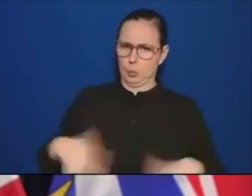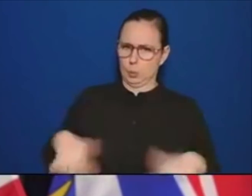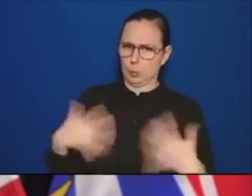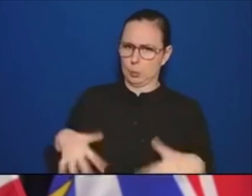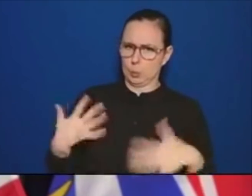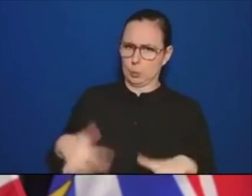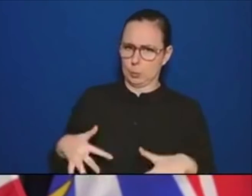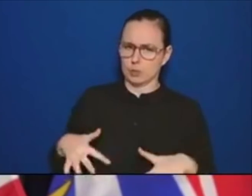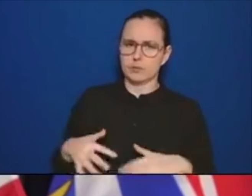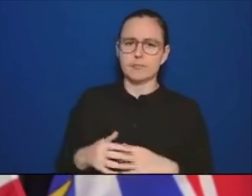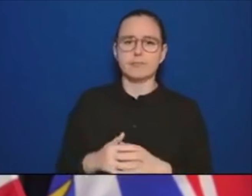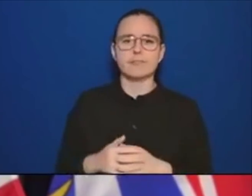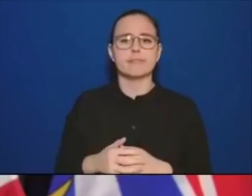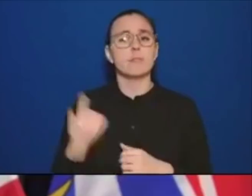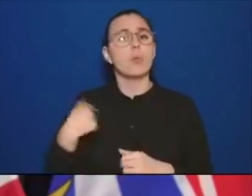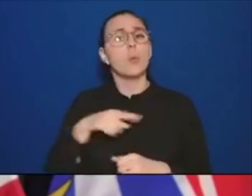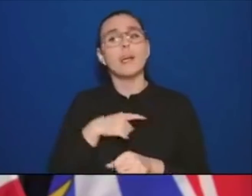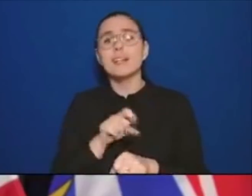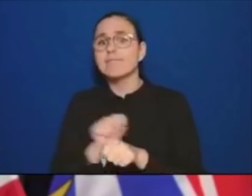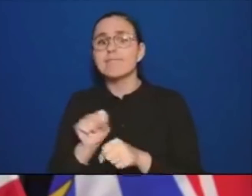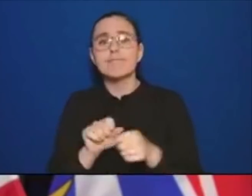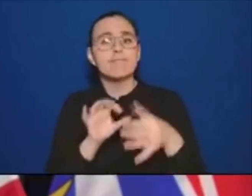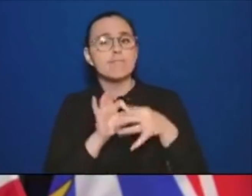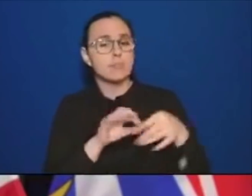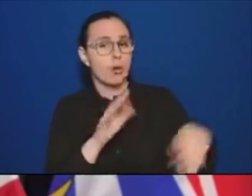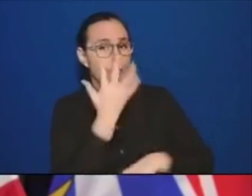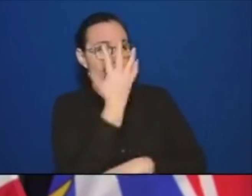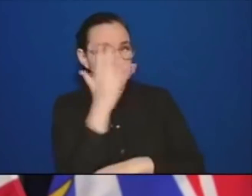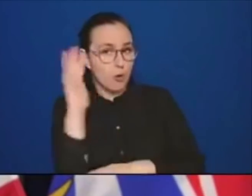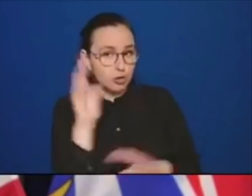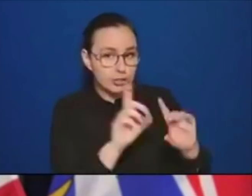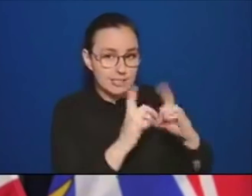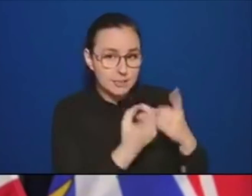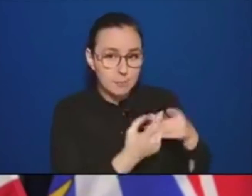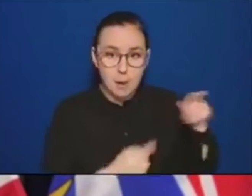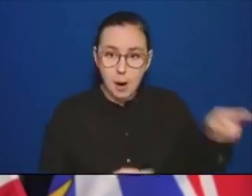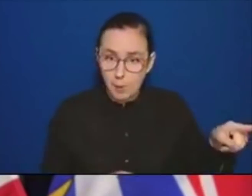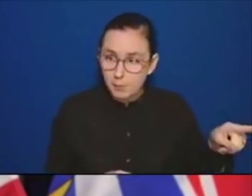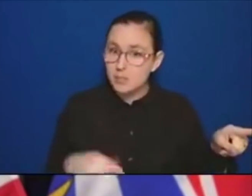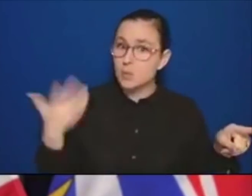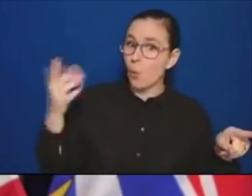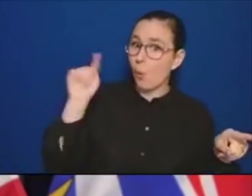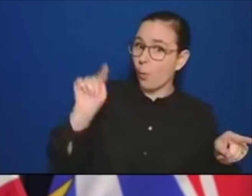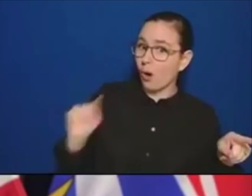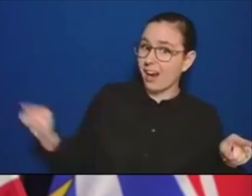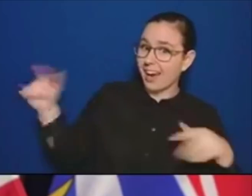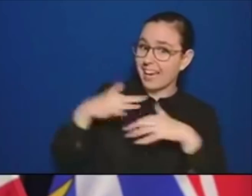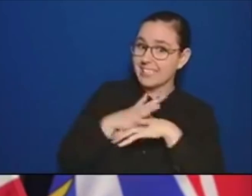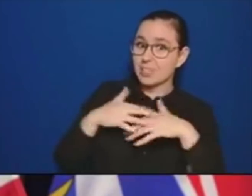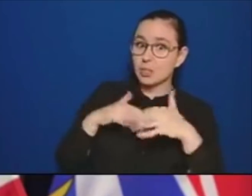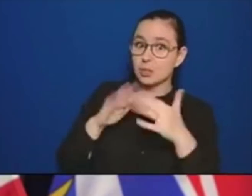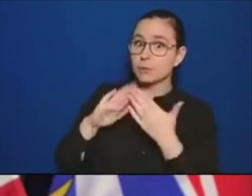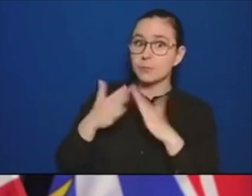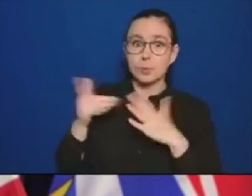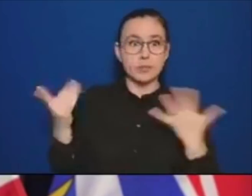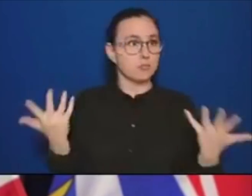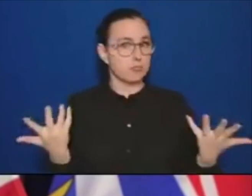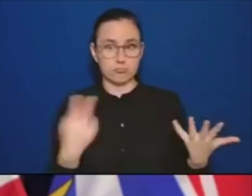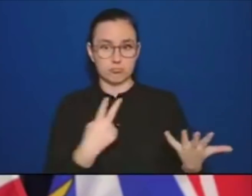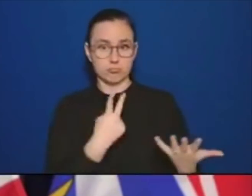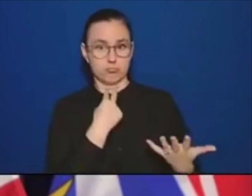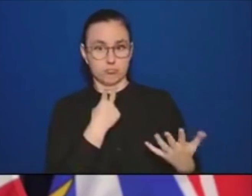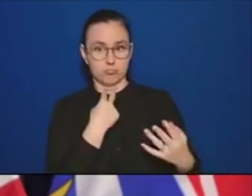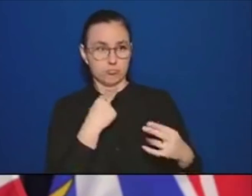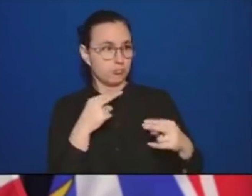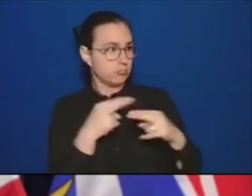there's temporary access restored for Indigenous communities that have had road access cut off after the flood event. And we